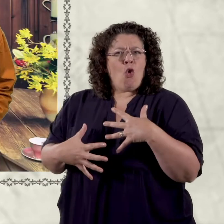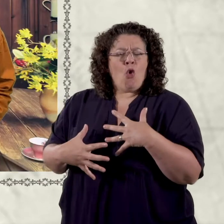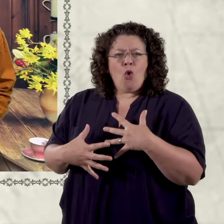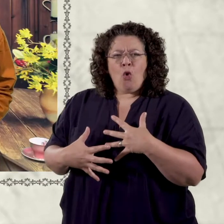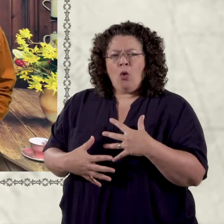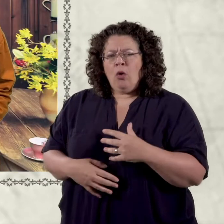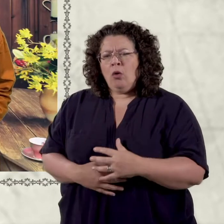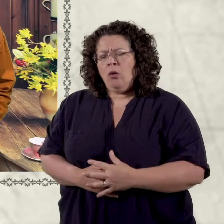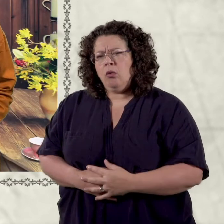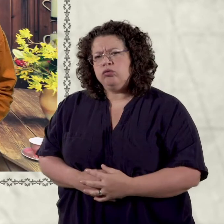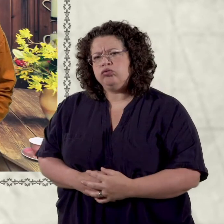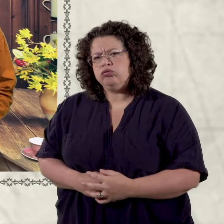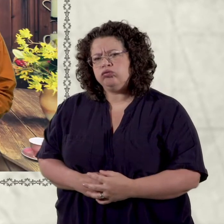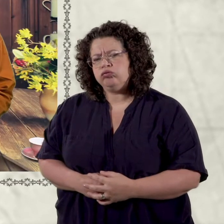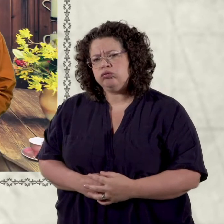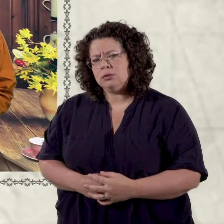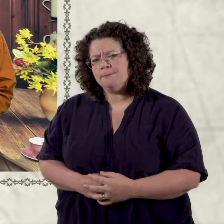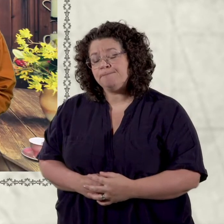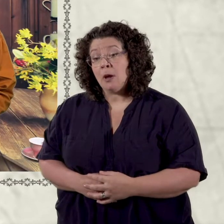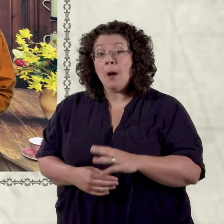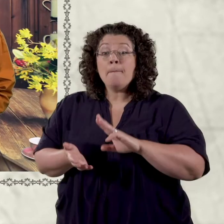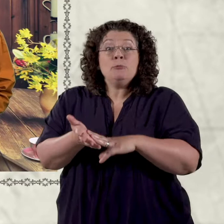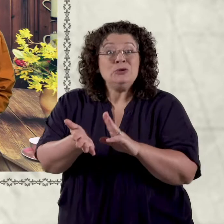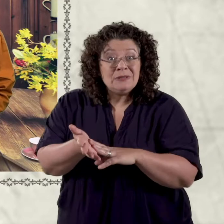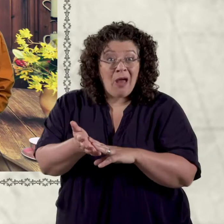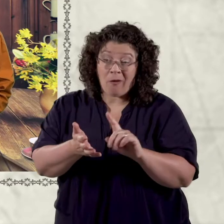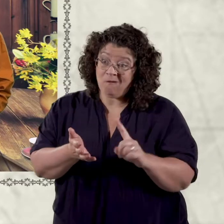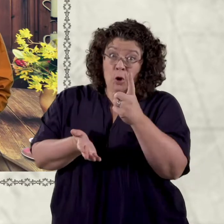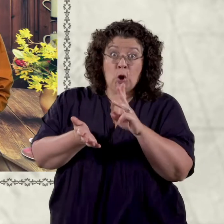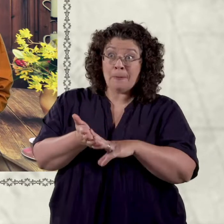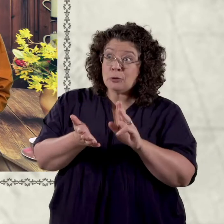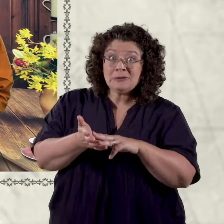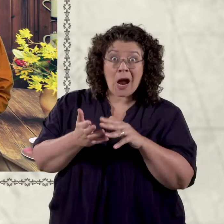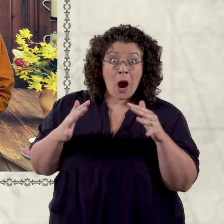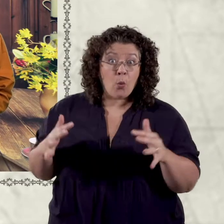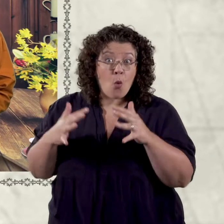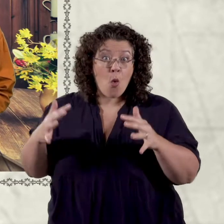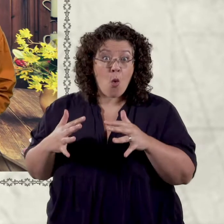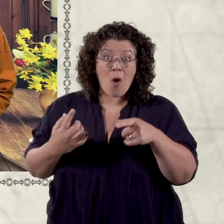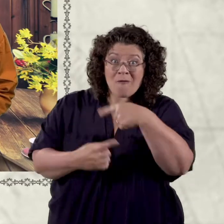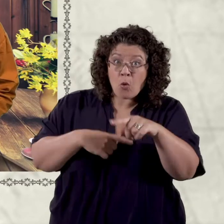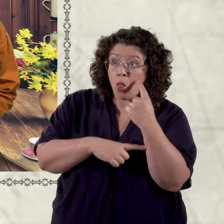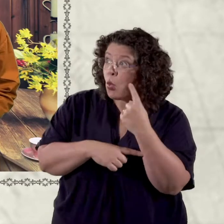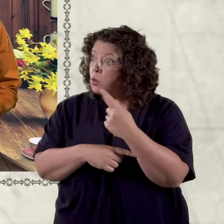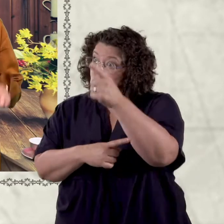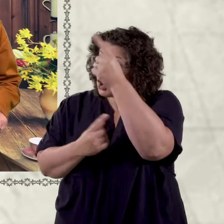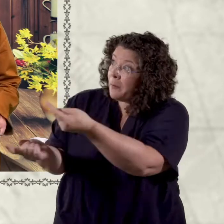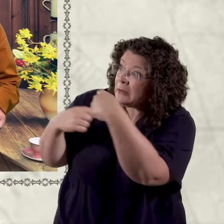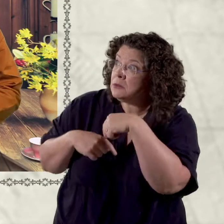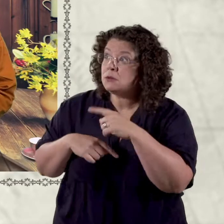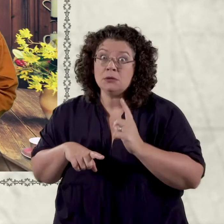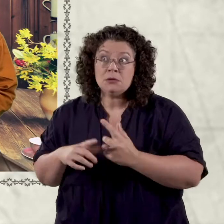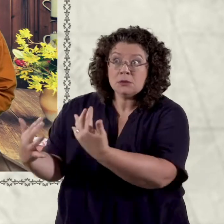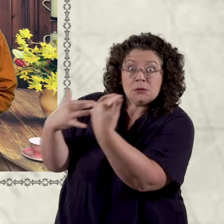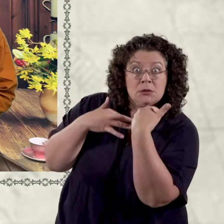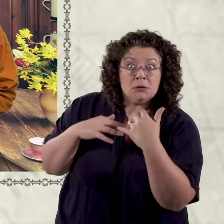And then came the Monday, the first Monday of the war. And everybody thought that the Germans